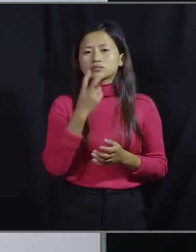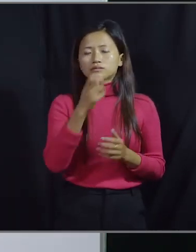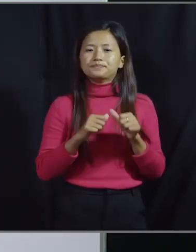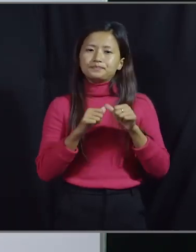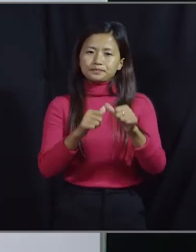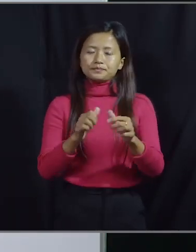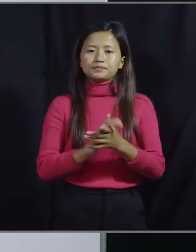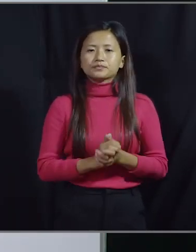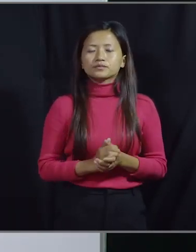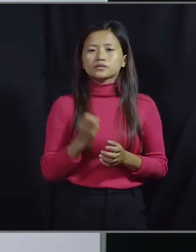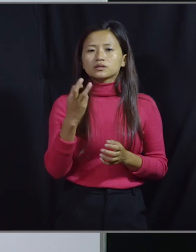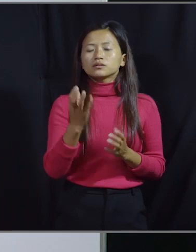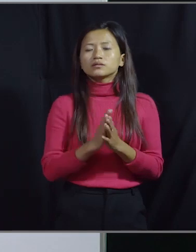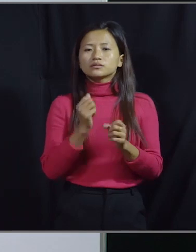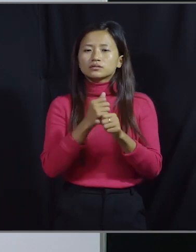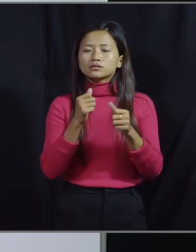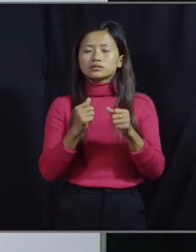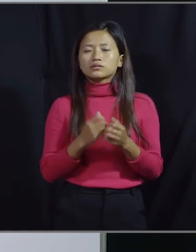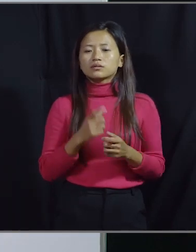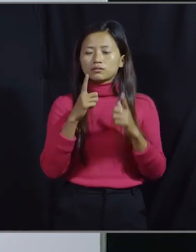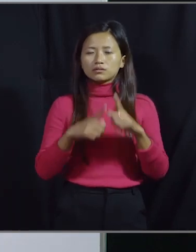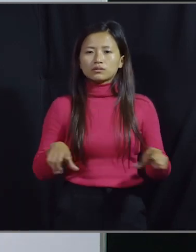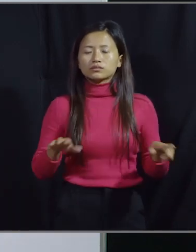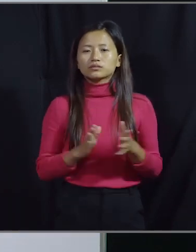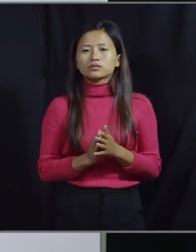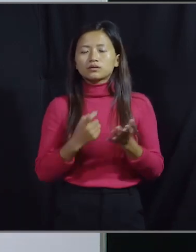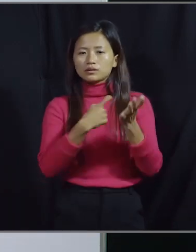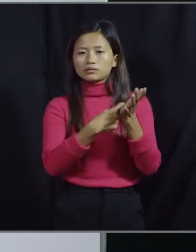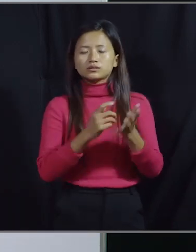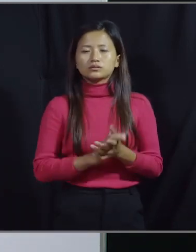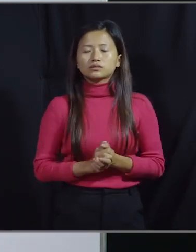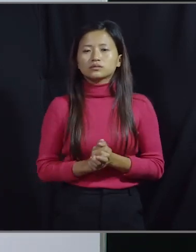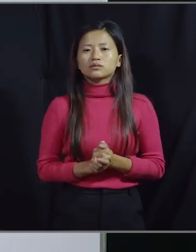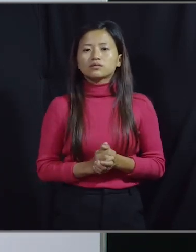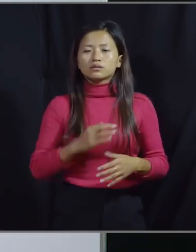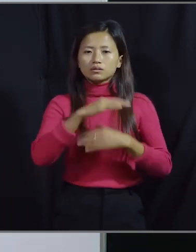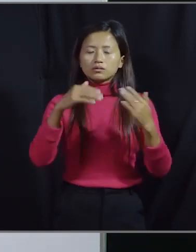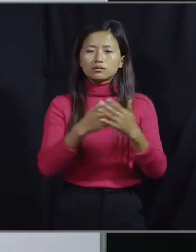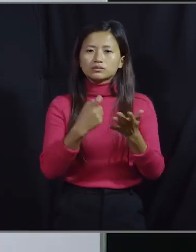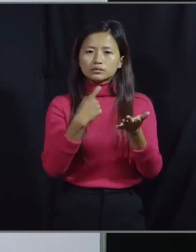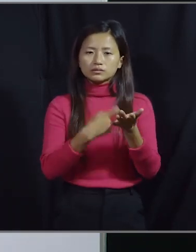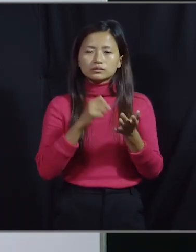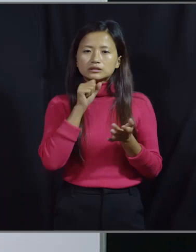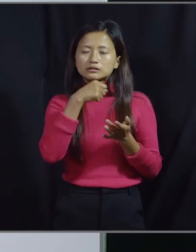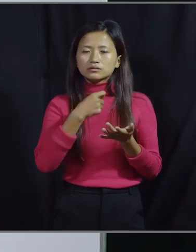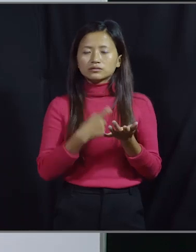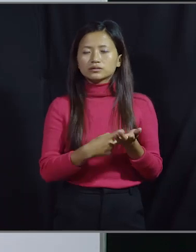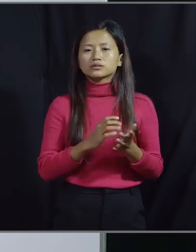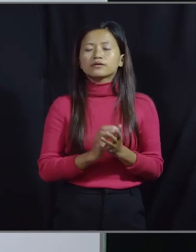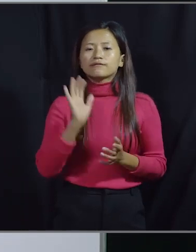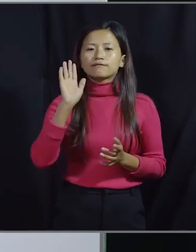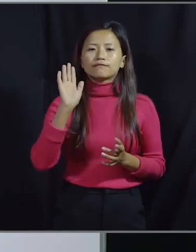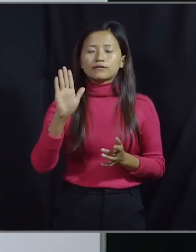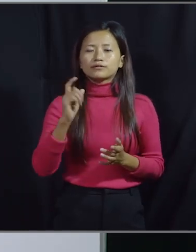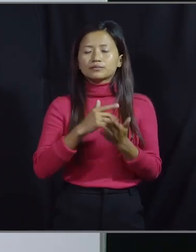solution. Calculation of gain-loss ratio. That is, old ratio is